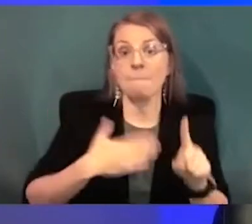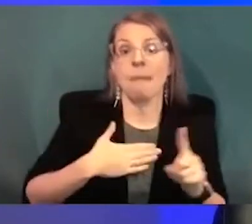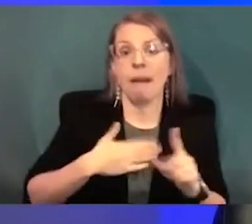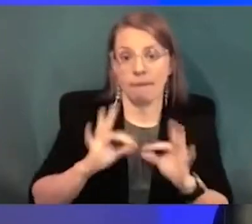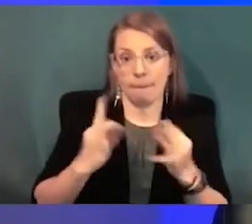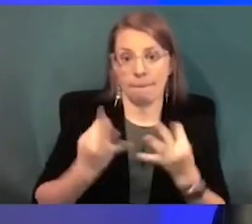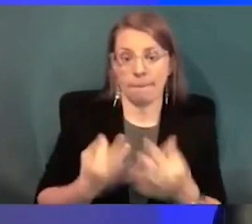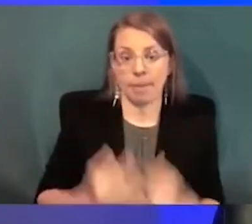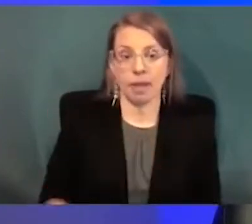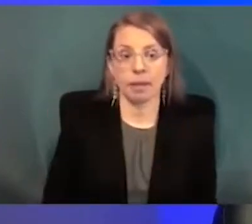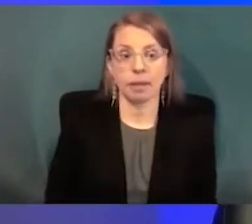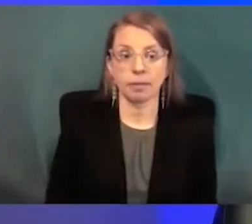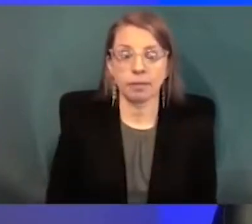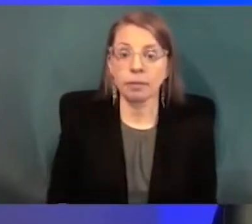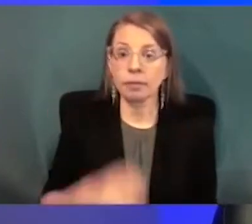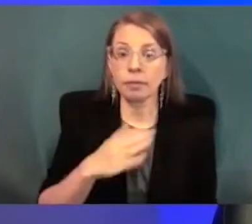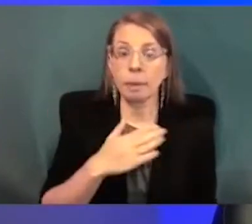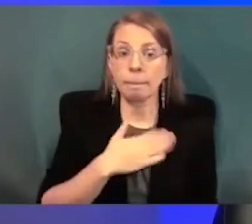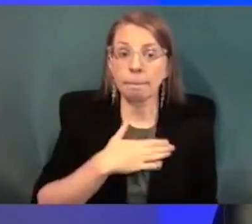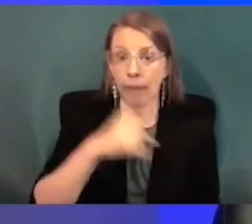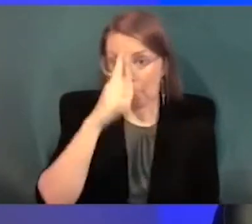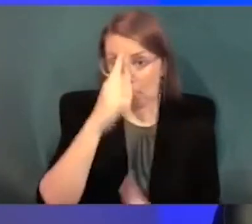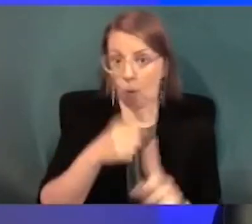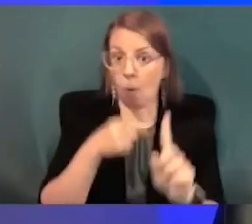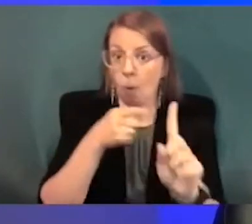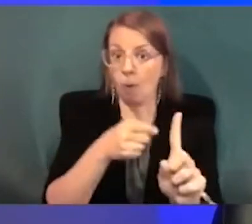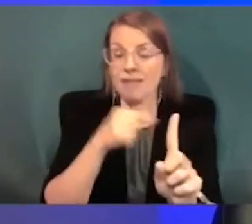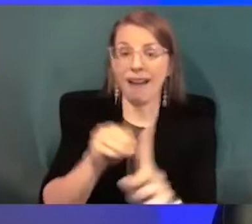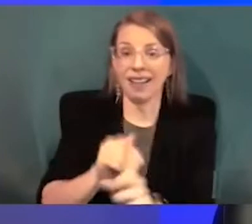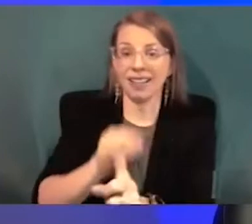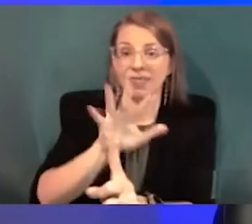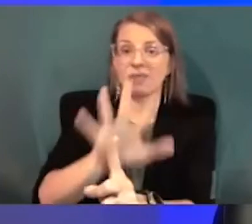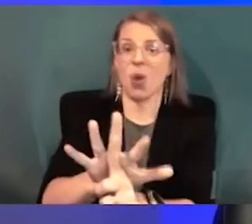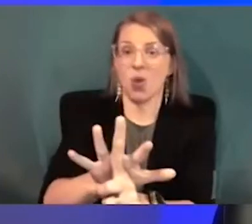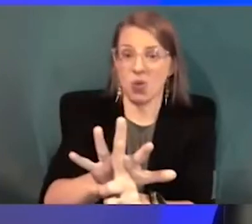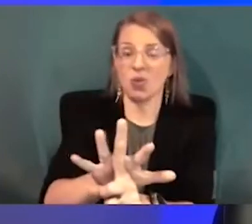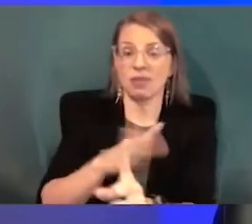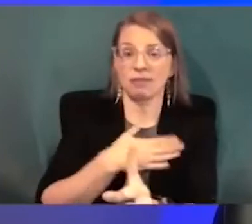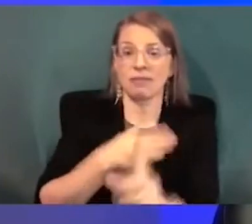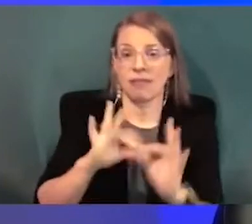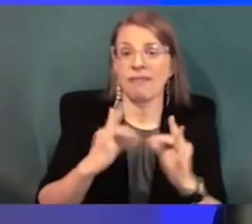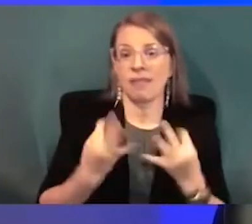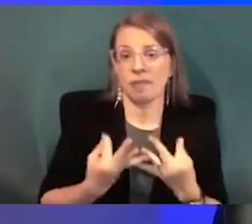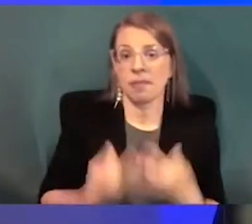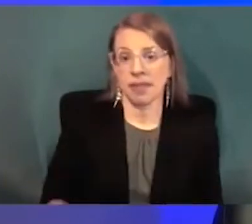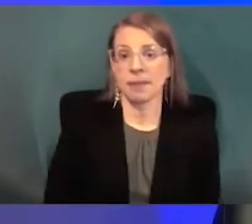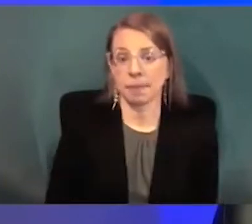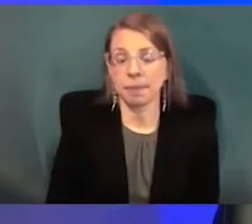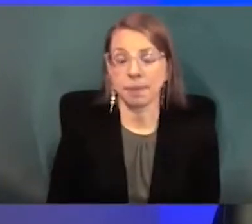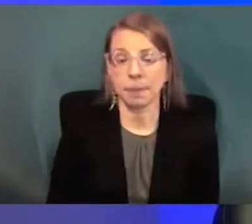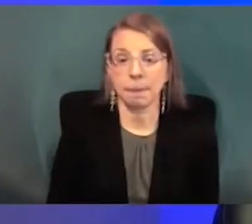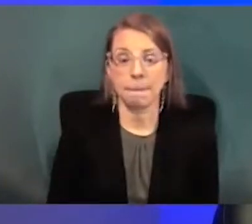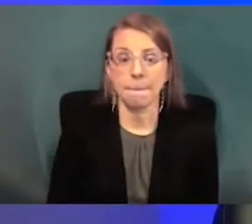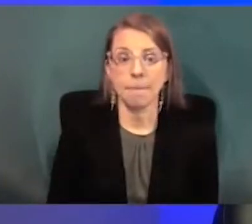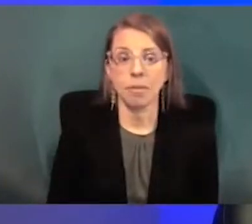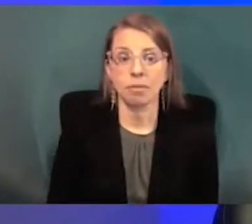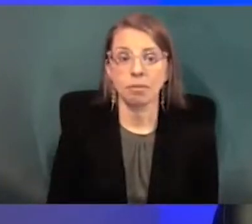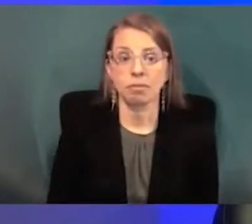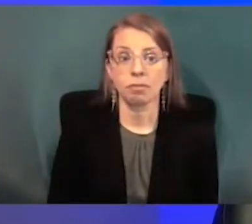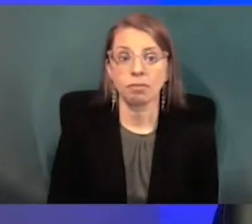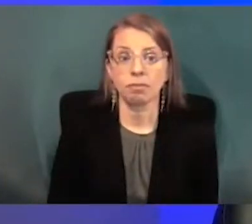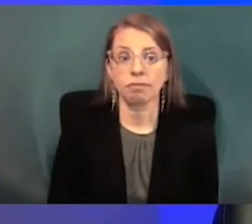My goal was to not expose my family. And so at that point,